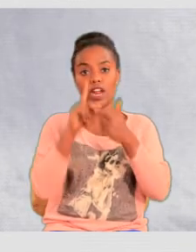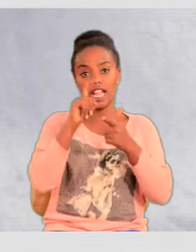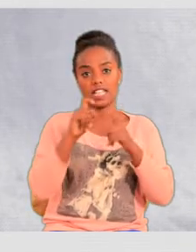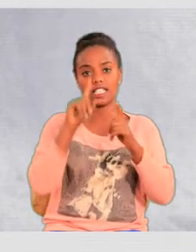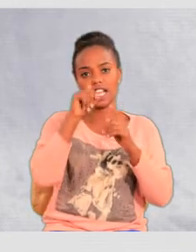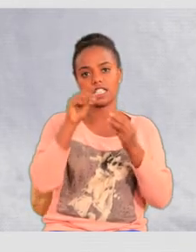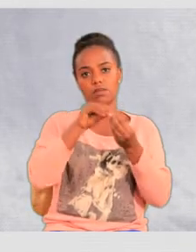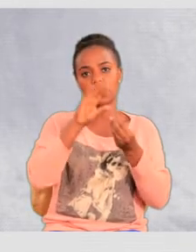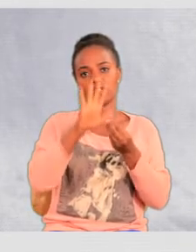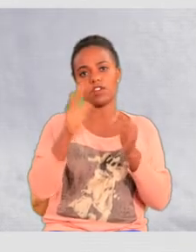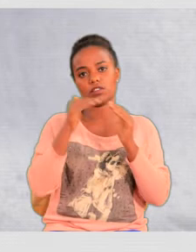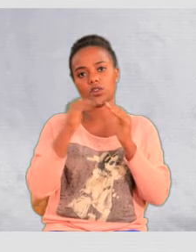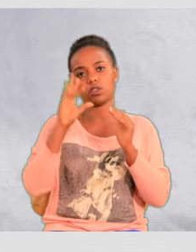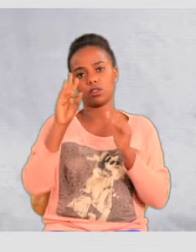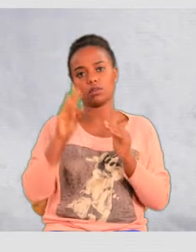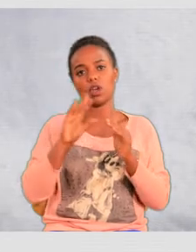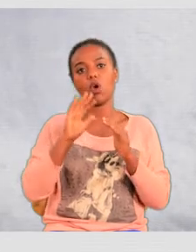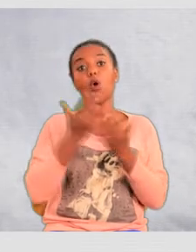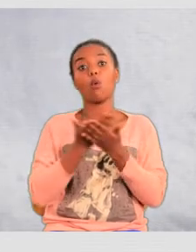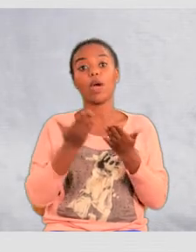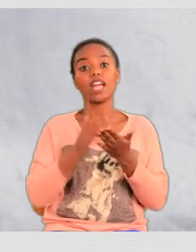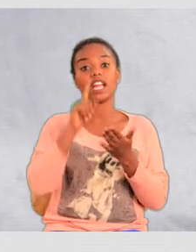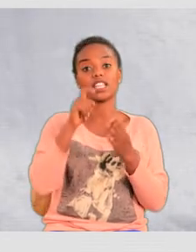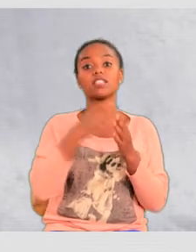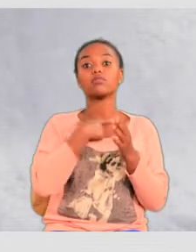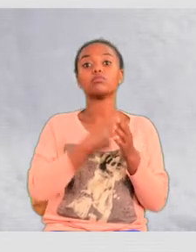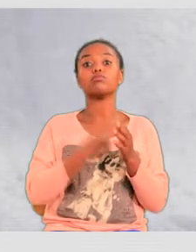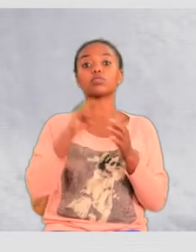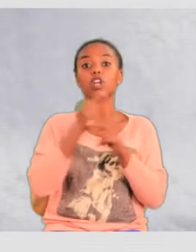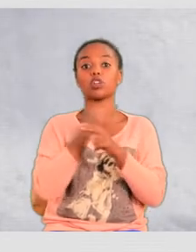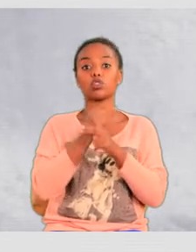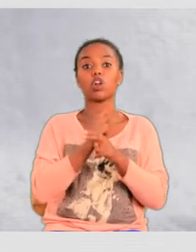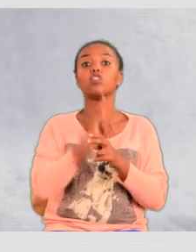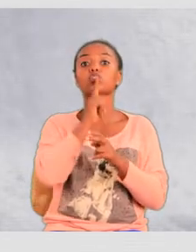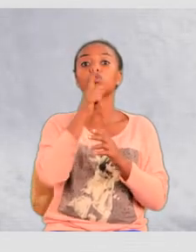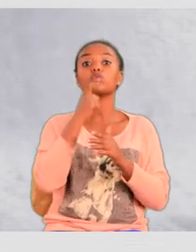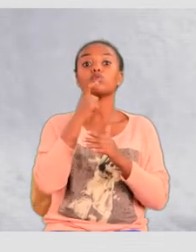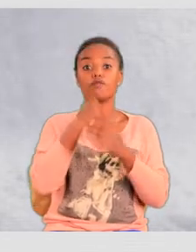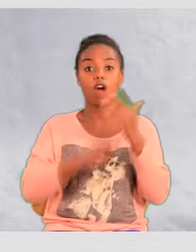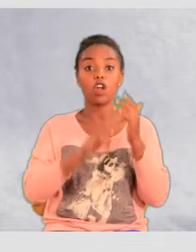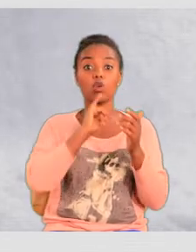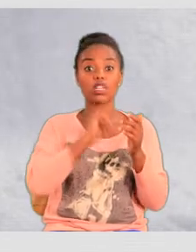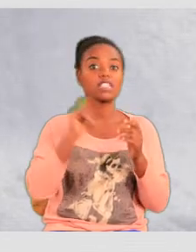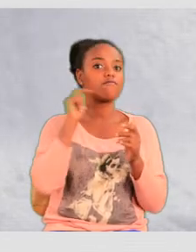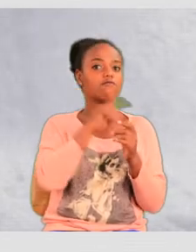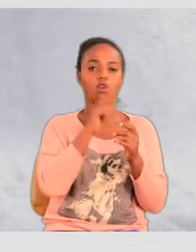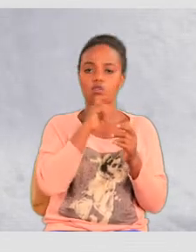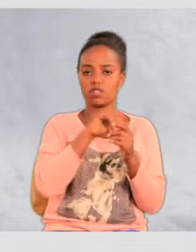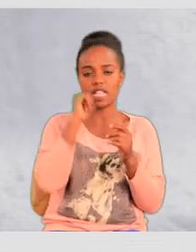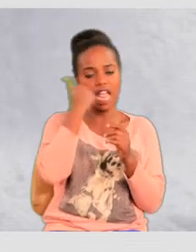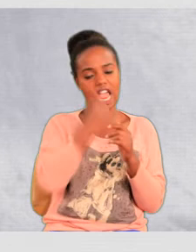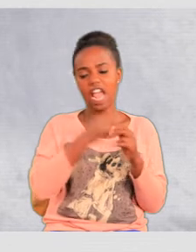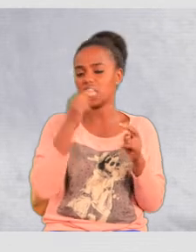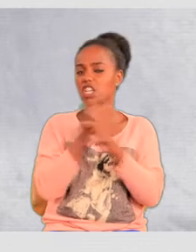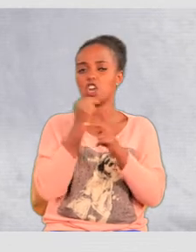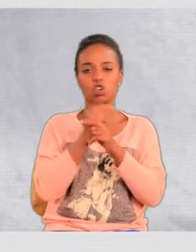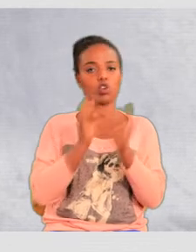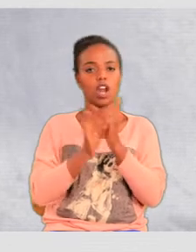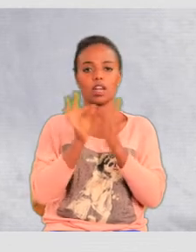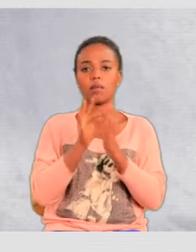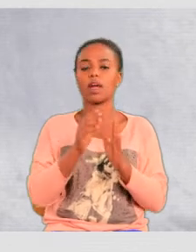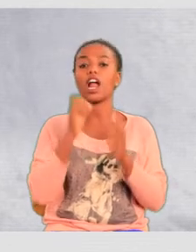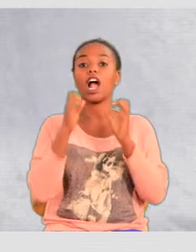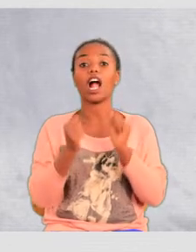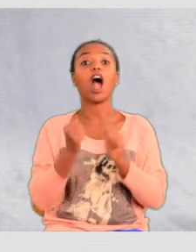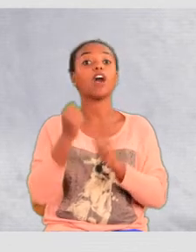where x is an element of natural number. Its truth value is false because any natural number cannot make this